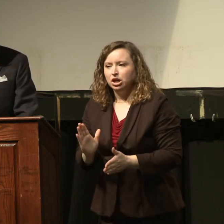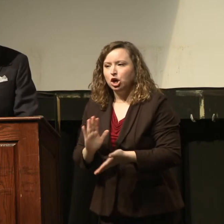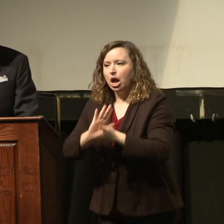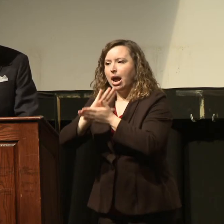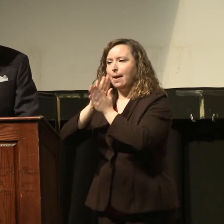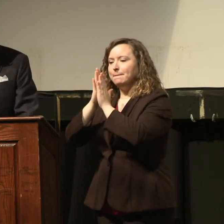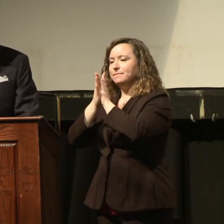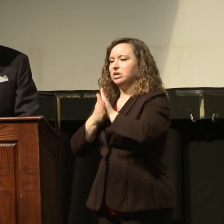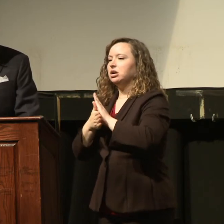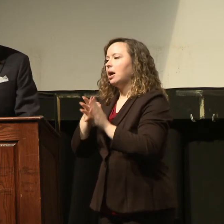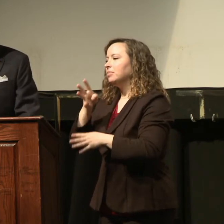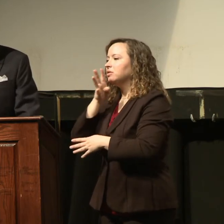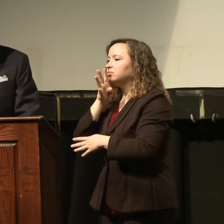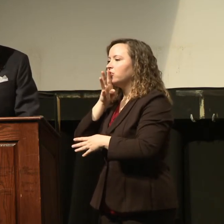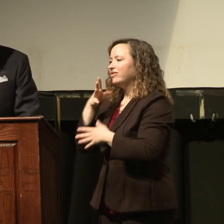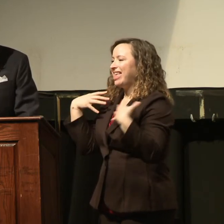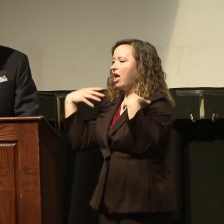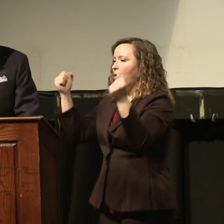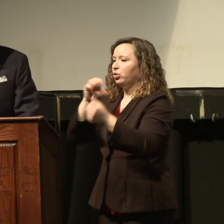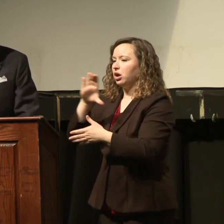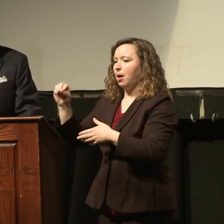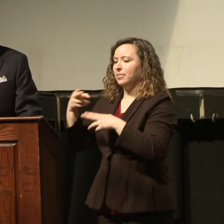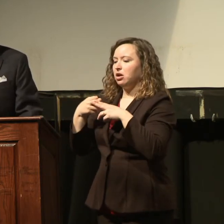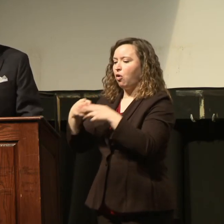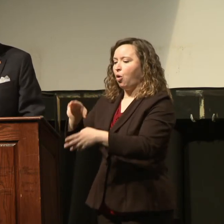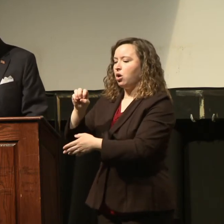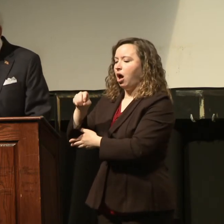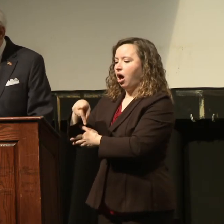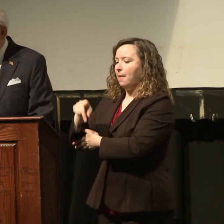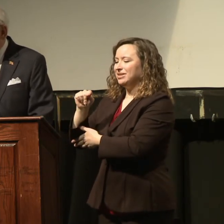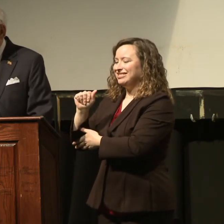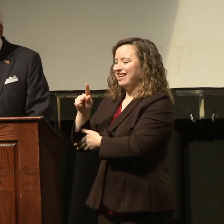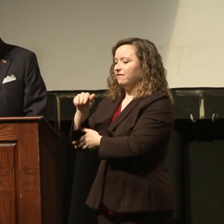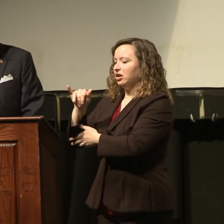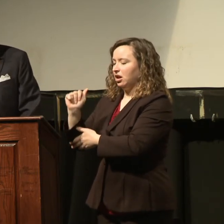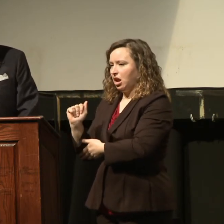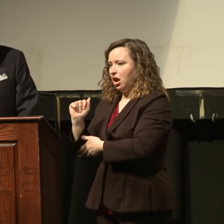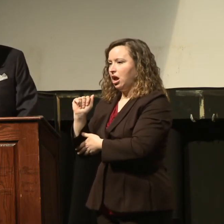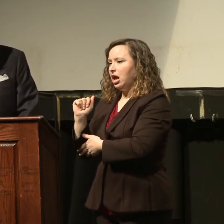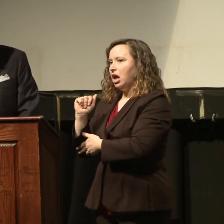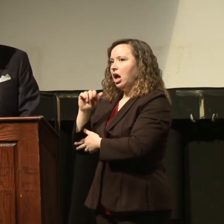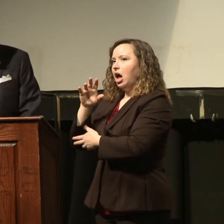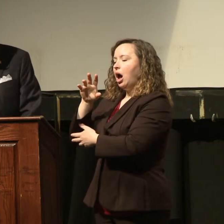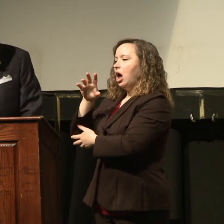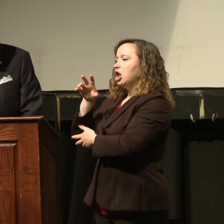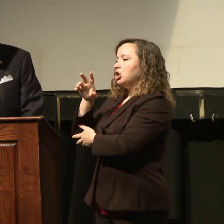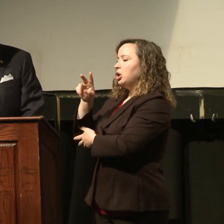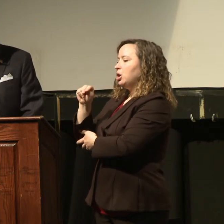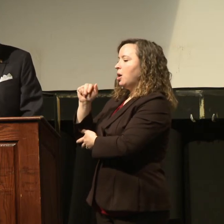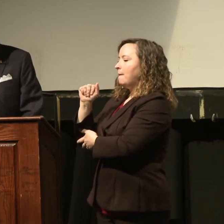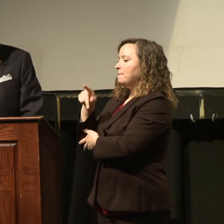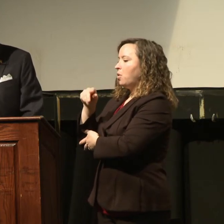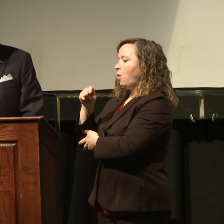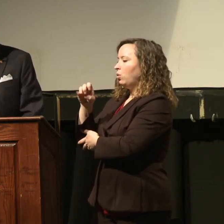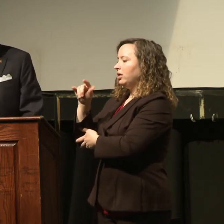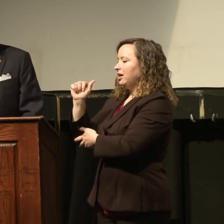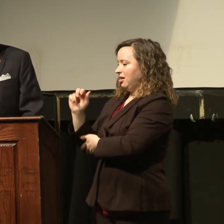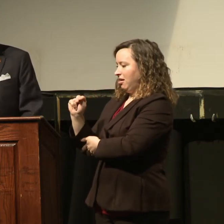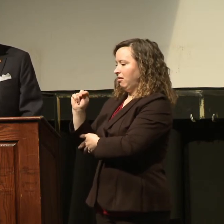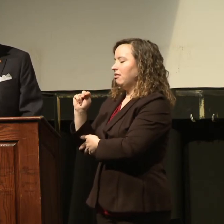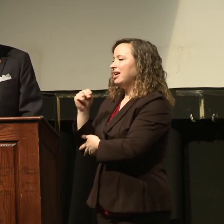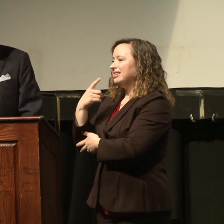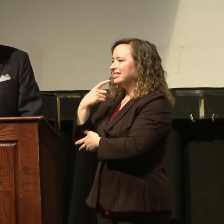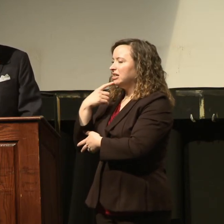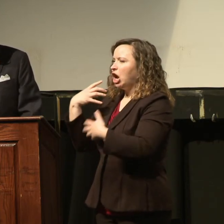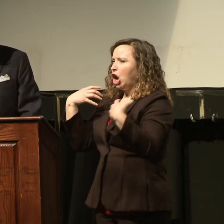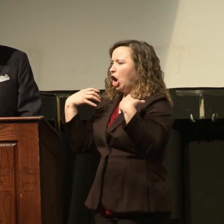company Optavia. It was Napoleon Bonaparte who said, "Courage isn't having the